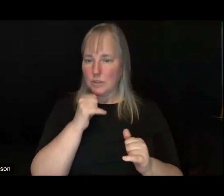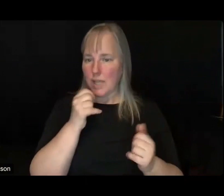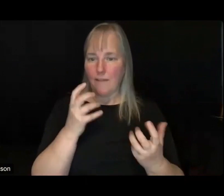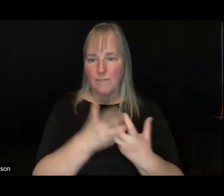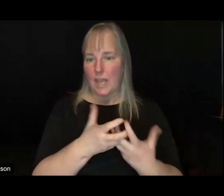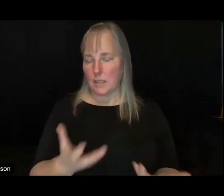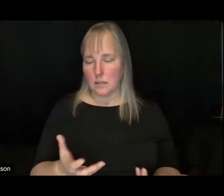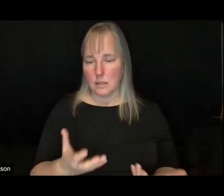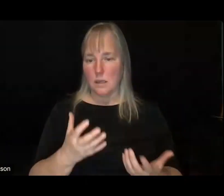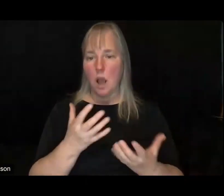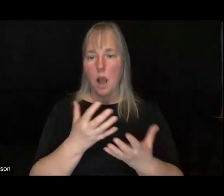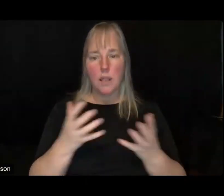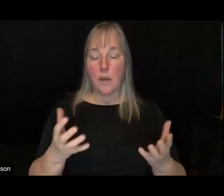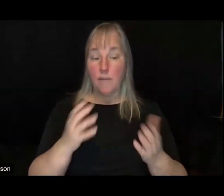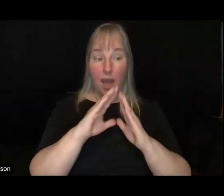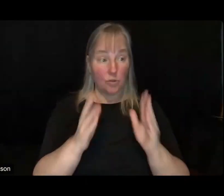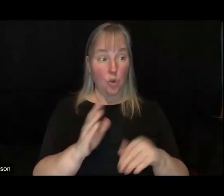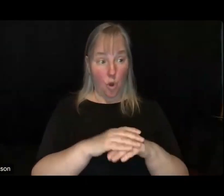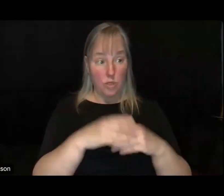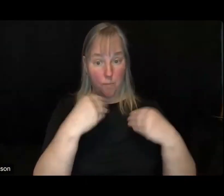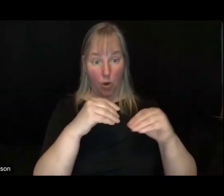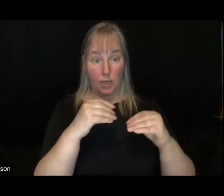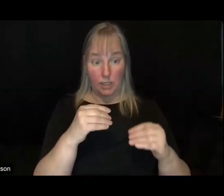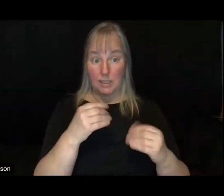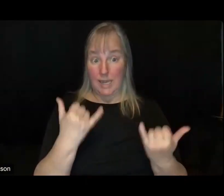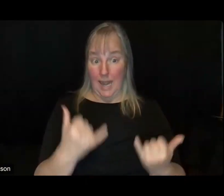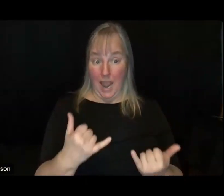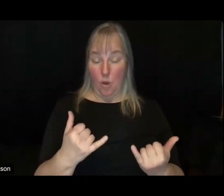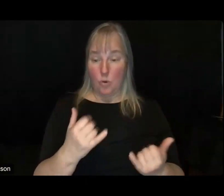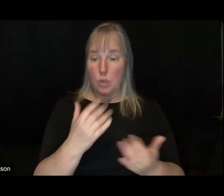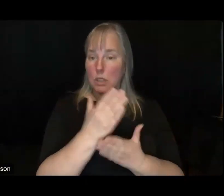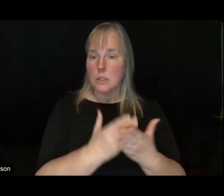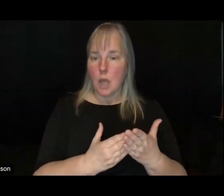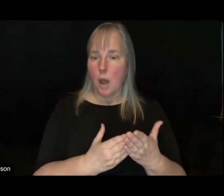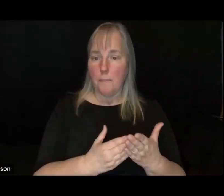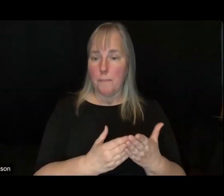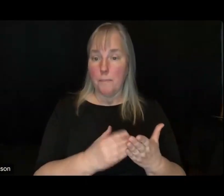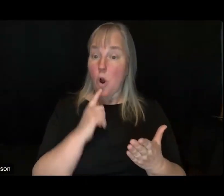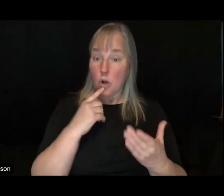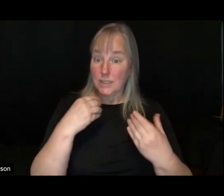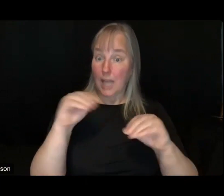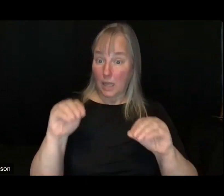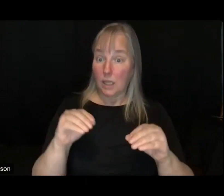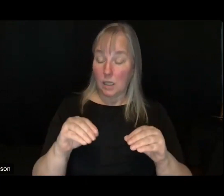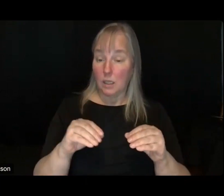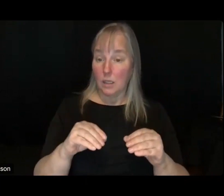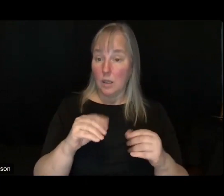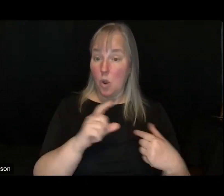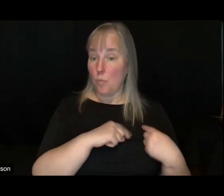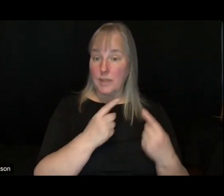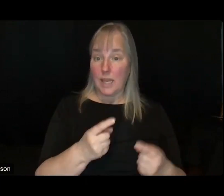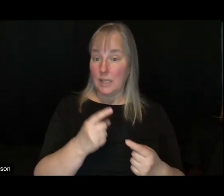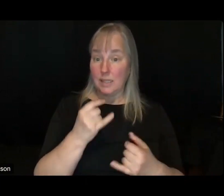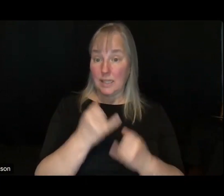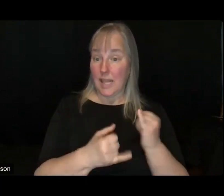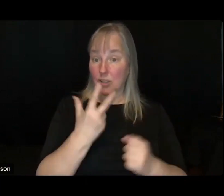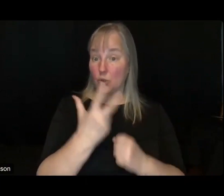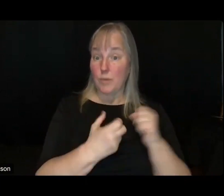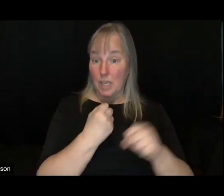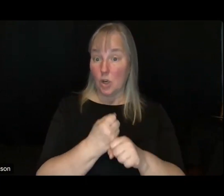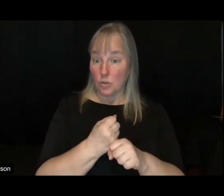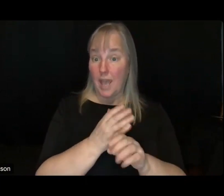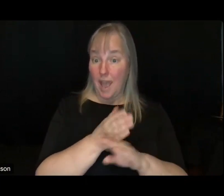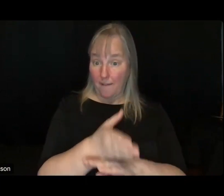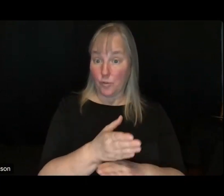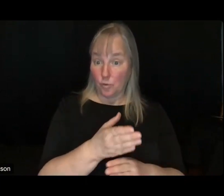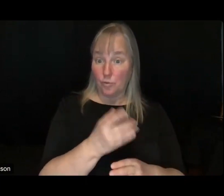are coming on market right now, some of them are selling them within the last 3 years of purchase because they